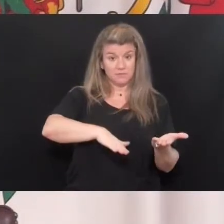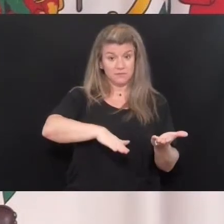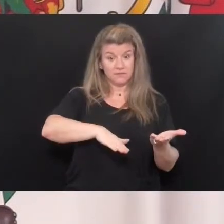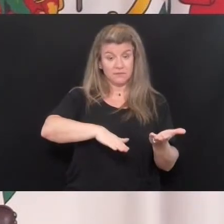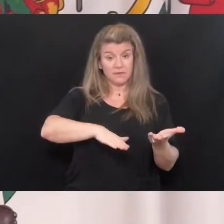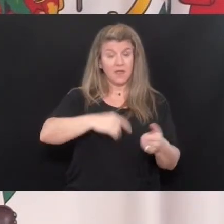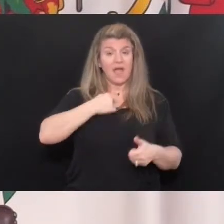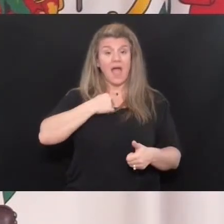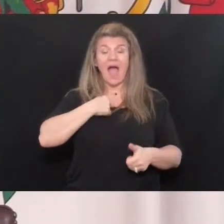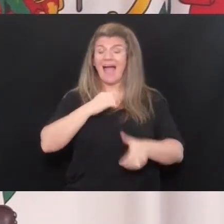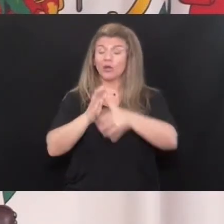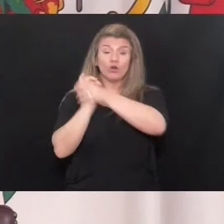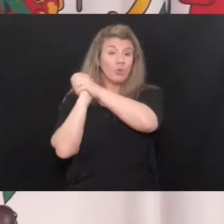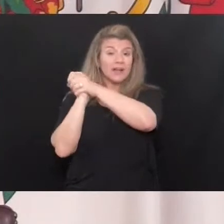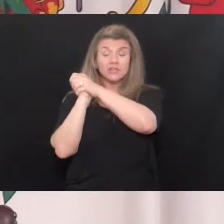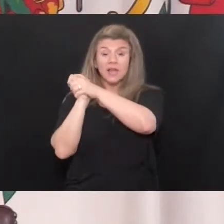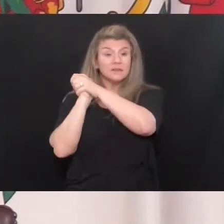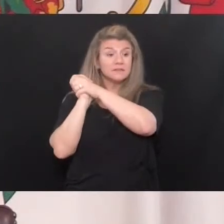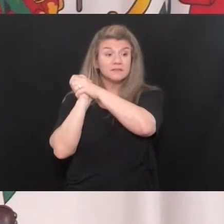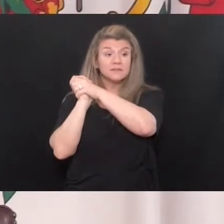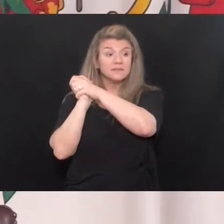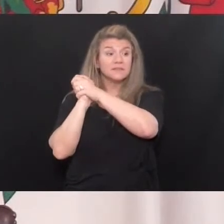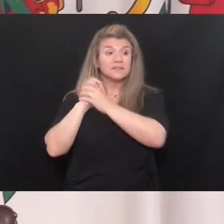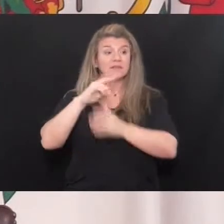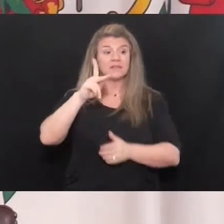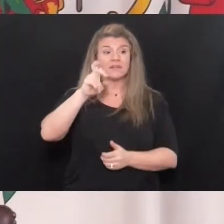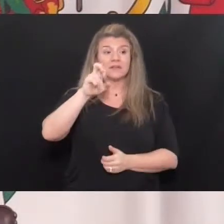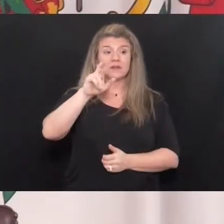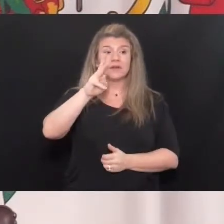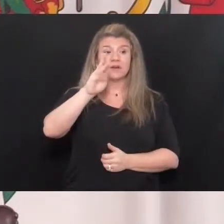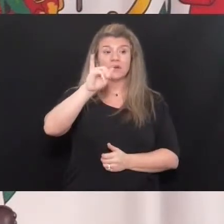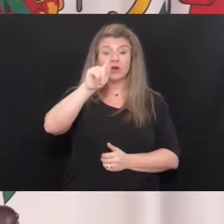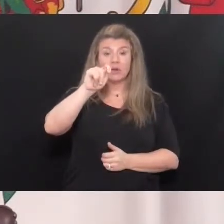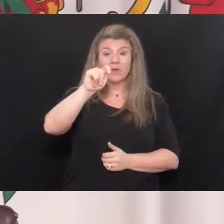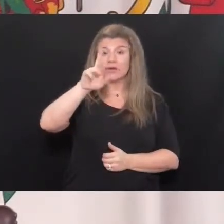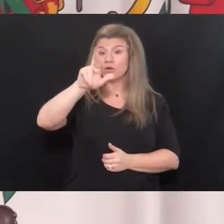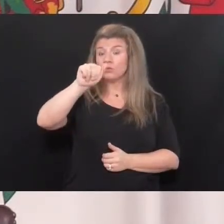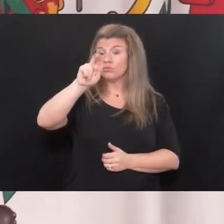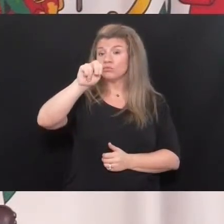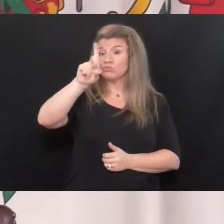I congratulate Kermit Ray